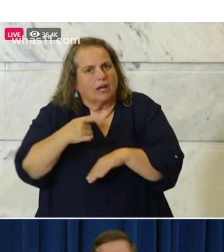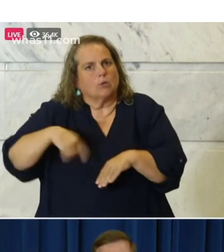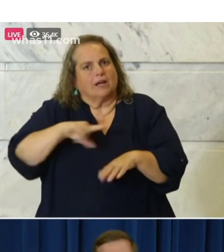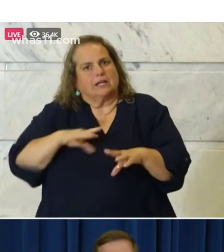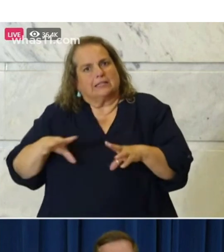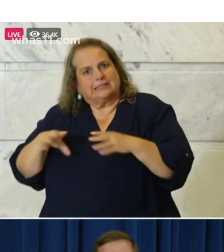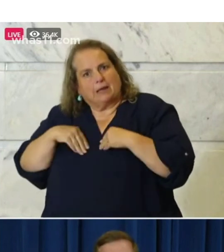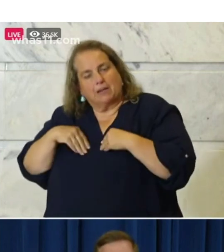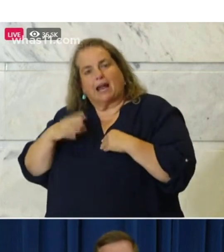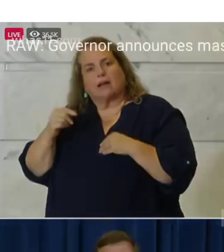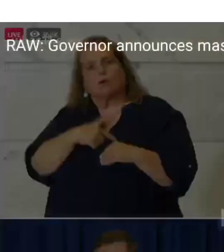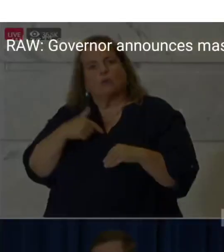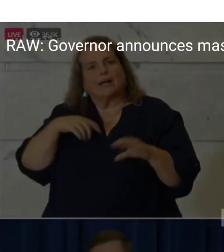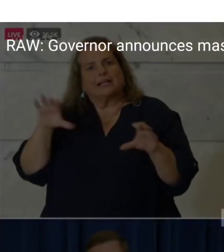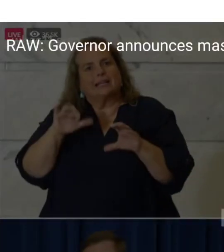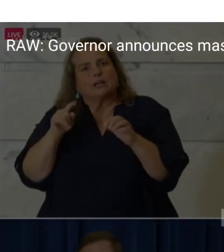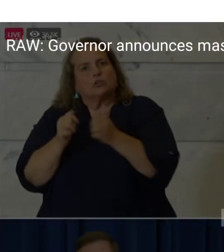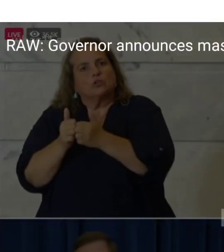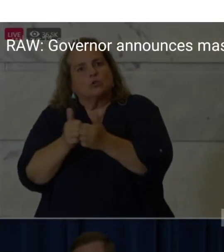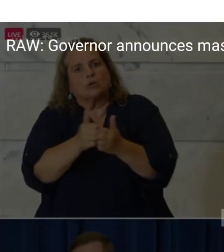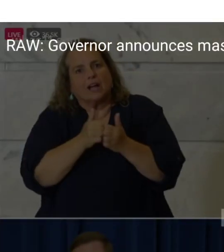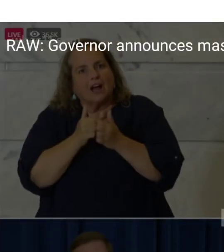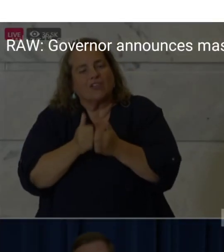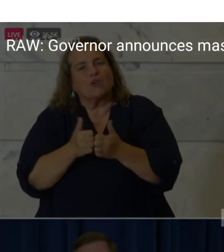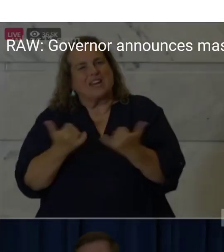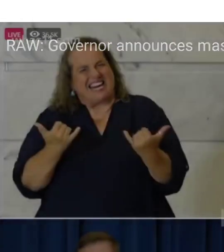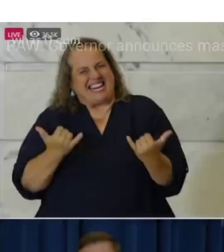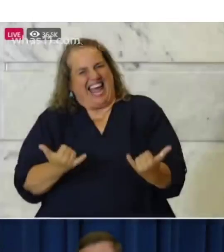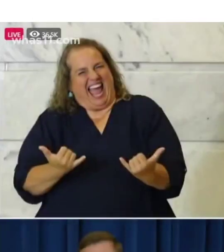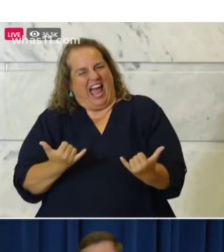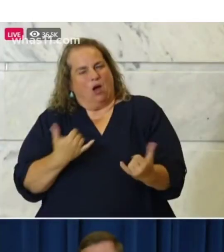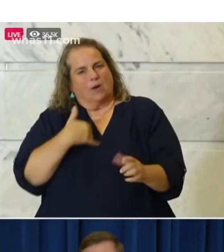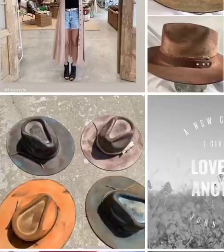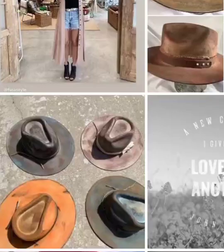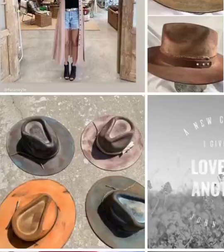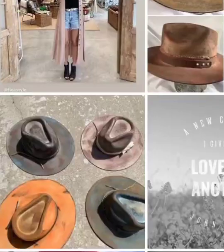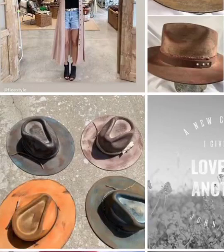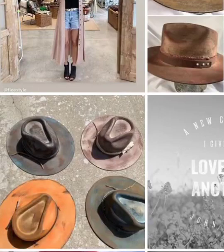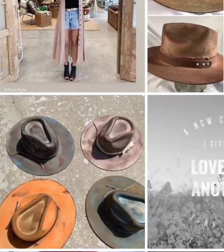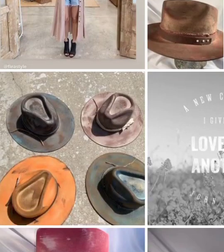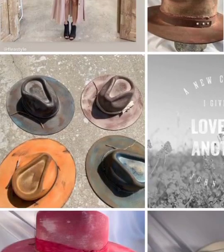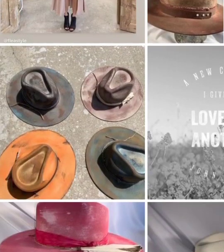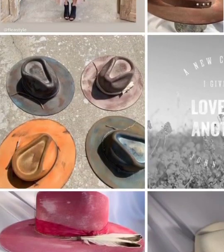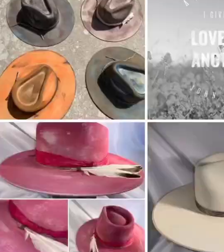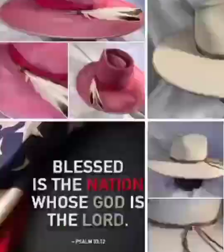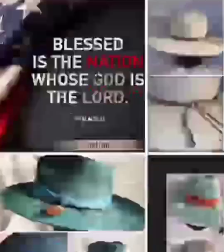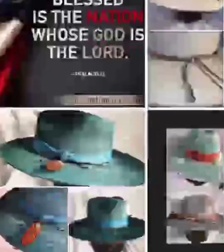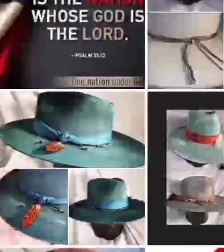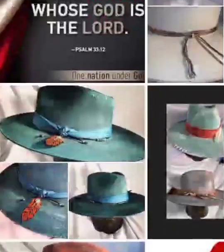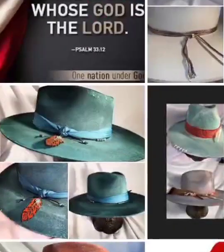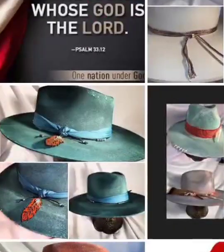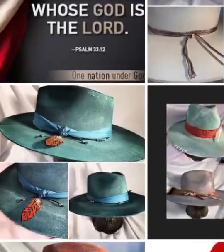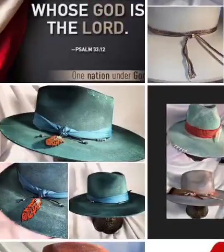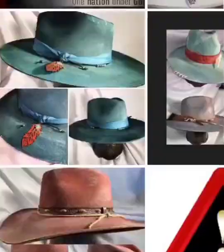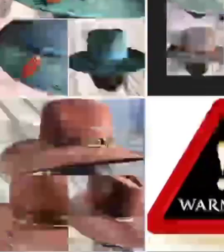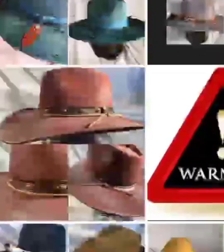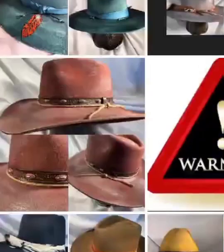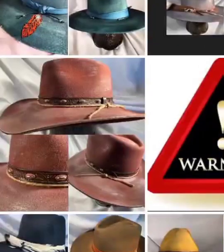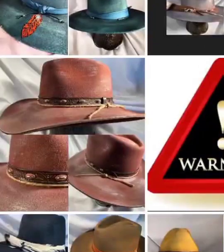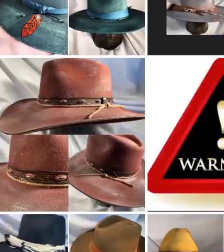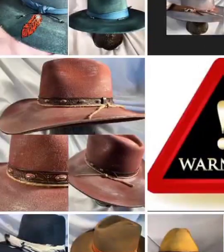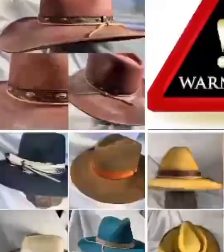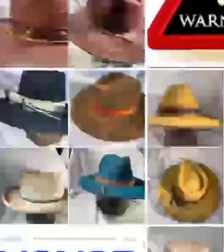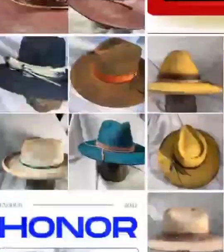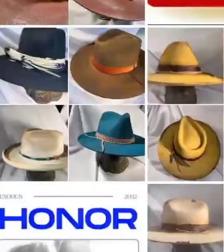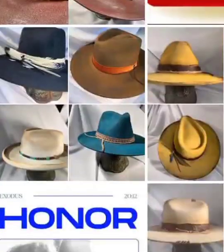we did it together. Guess what? We are at that same moment. So this is going into effect July 10th here